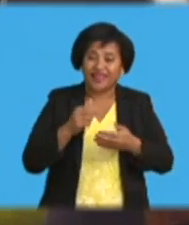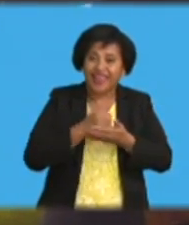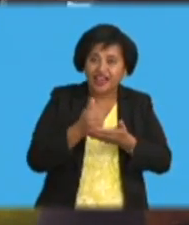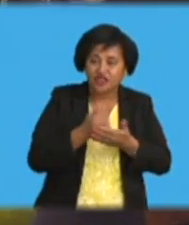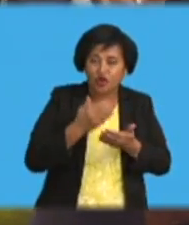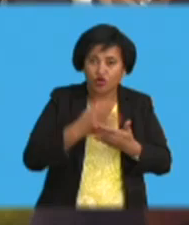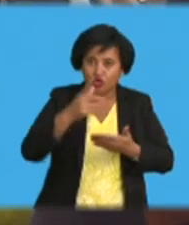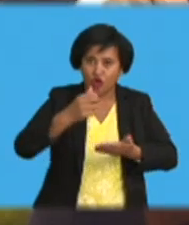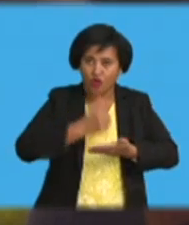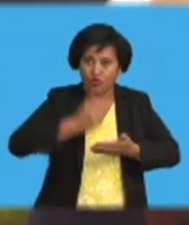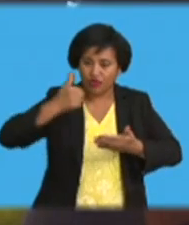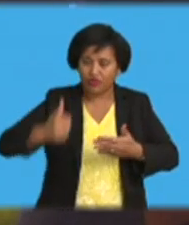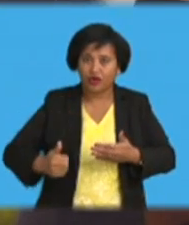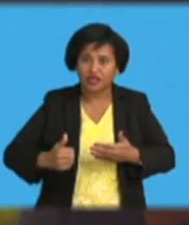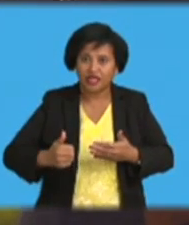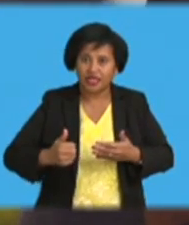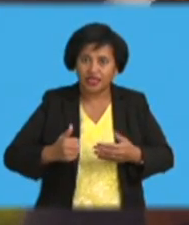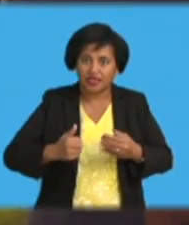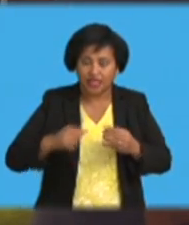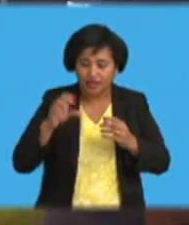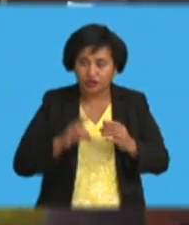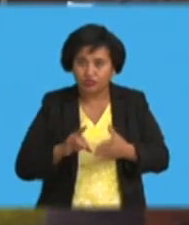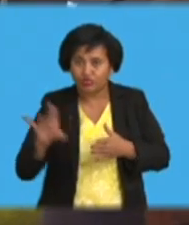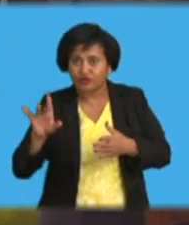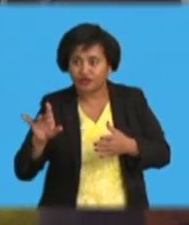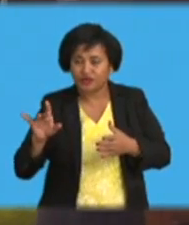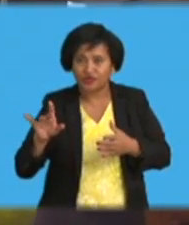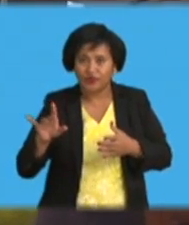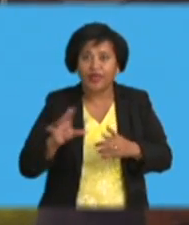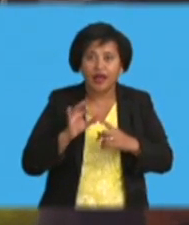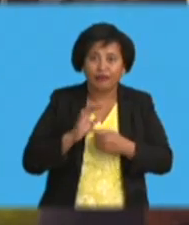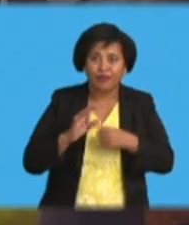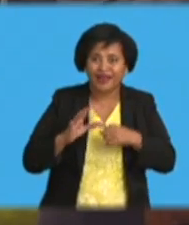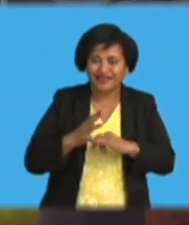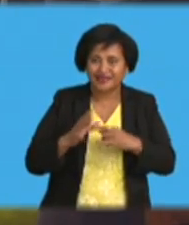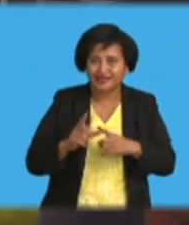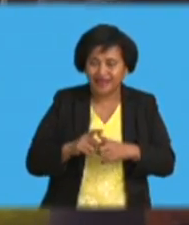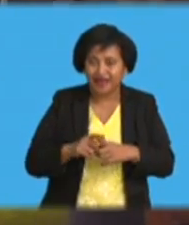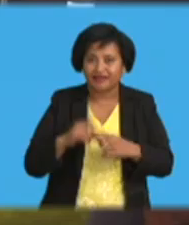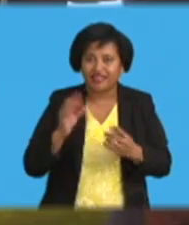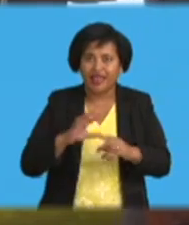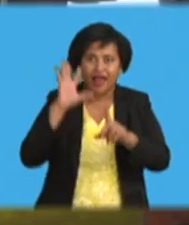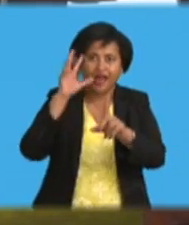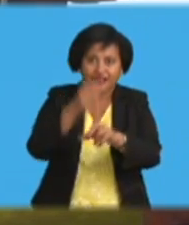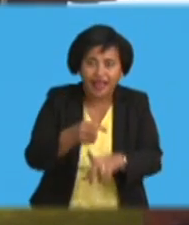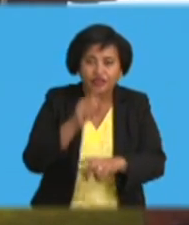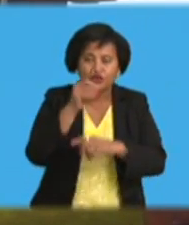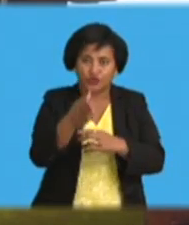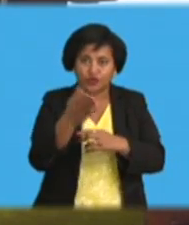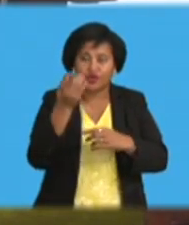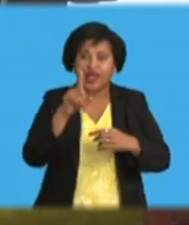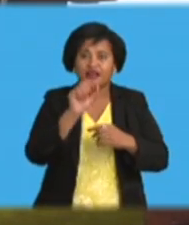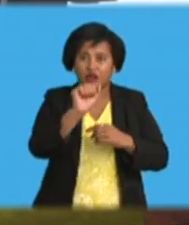right to suspend Honourable Prasad, supporters of the opposition are attacking you, your office, and by doing so, they are attacking an arm